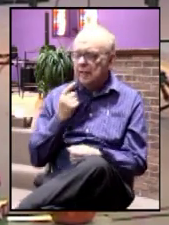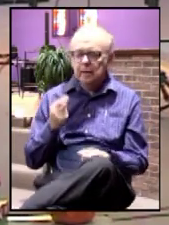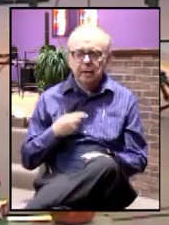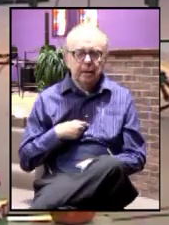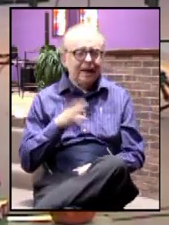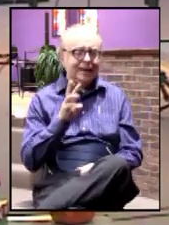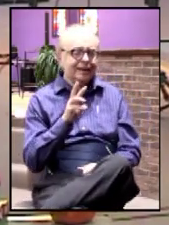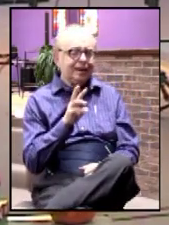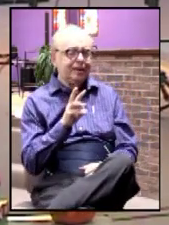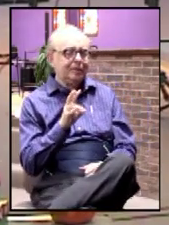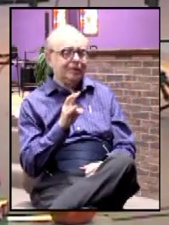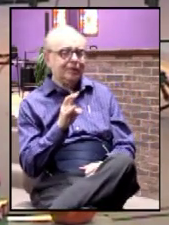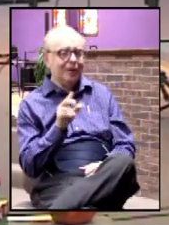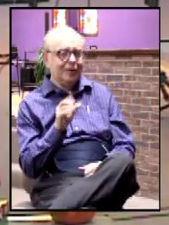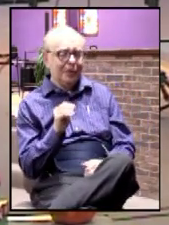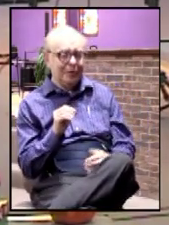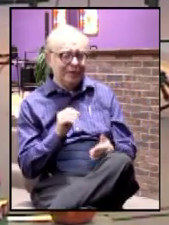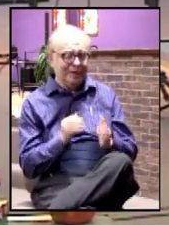they tell you 7:30.